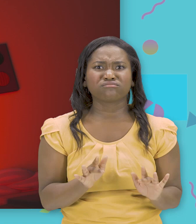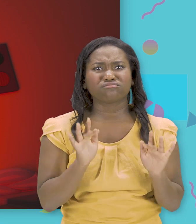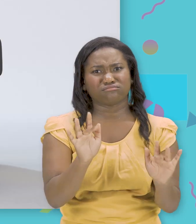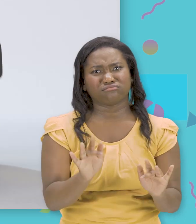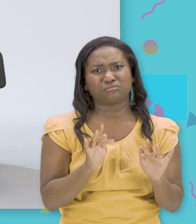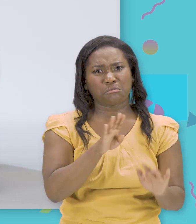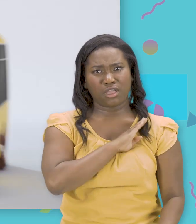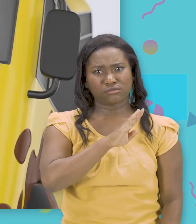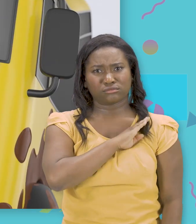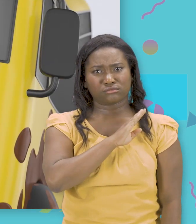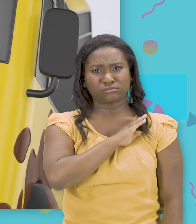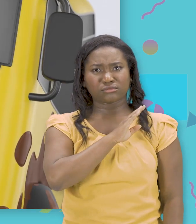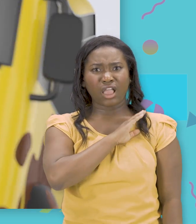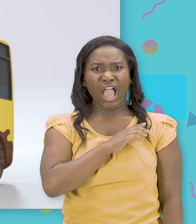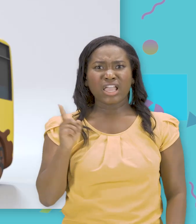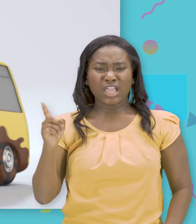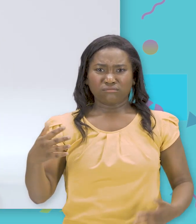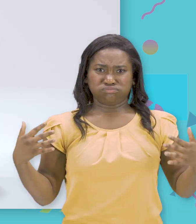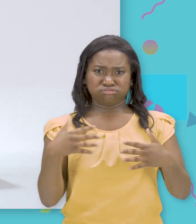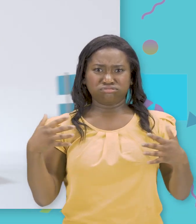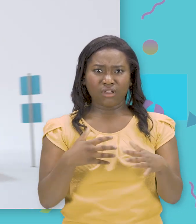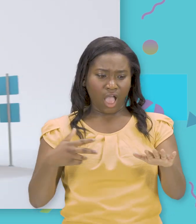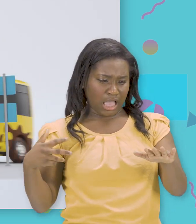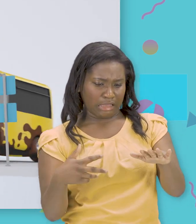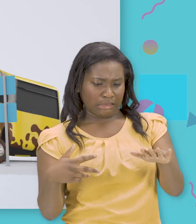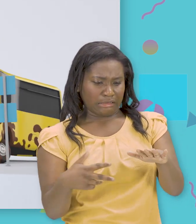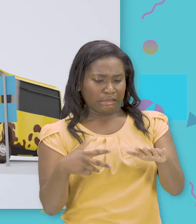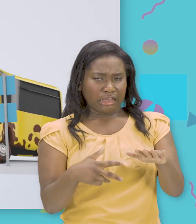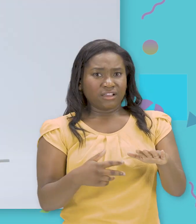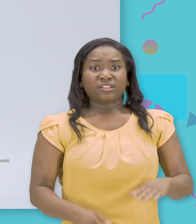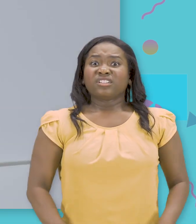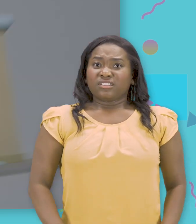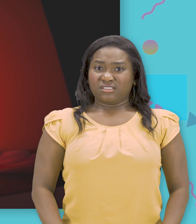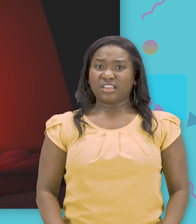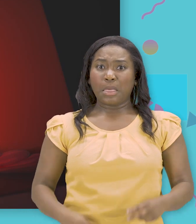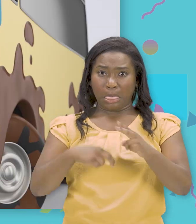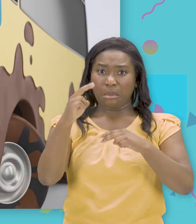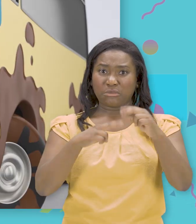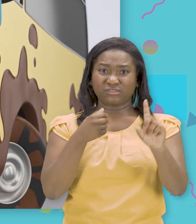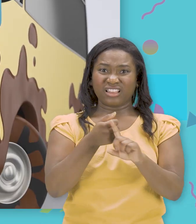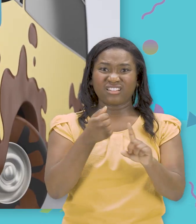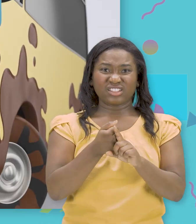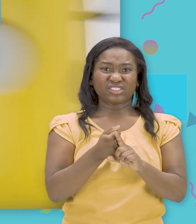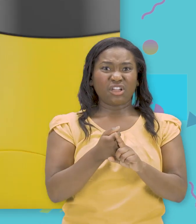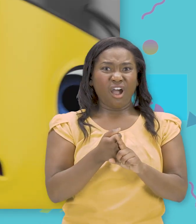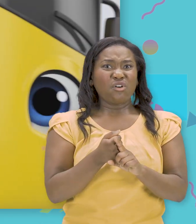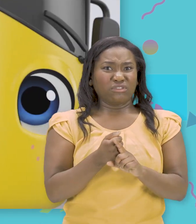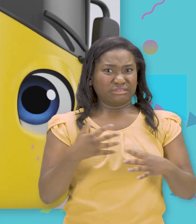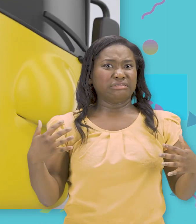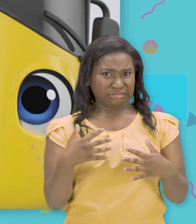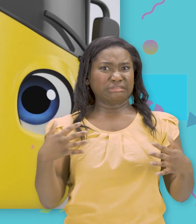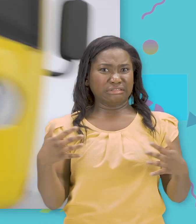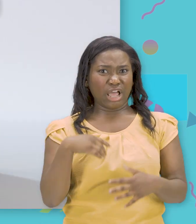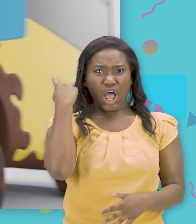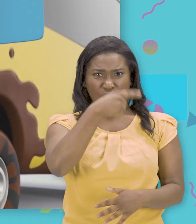Oh, poor Buster. He's too scared to go inside. It does look very scary, doesn't it?